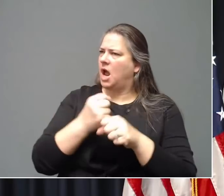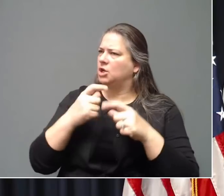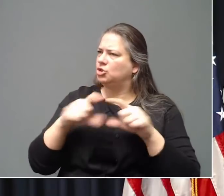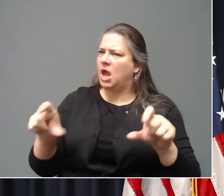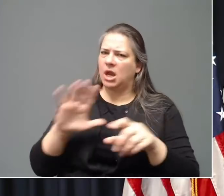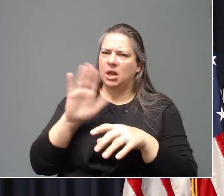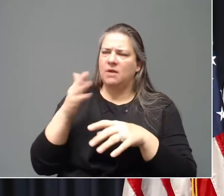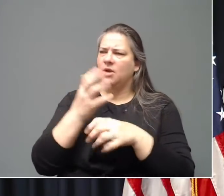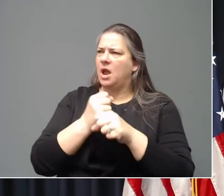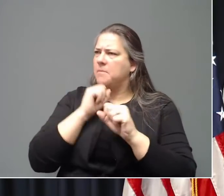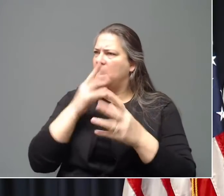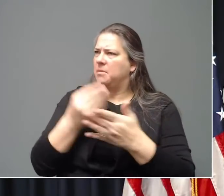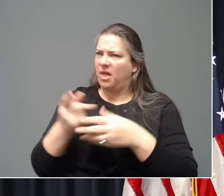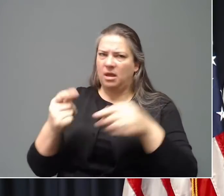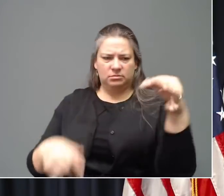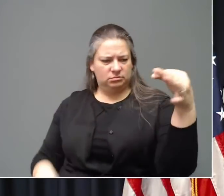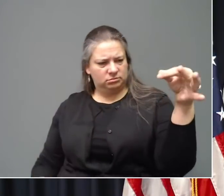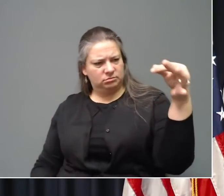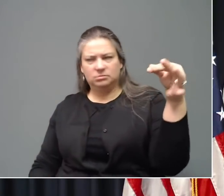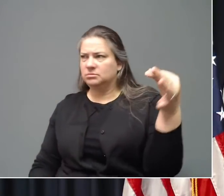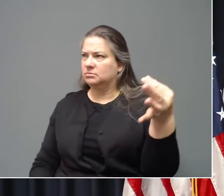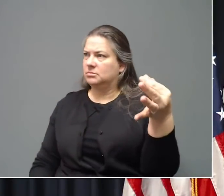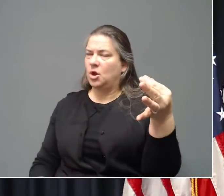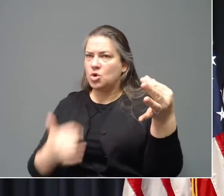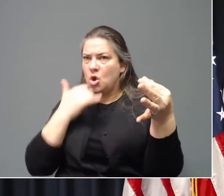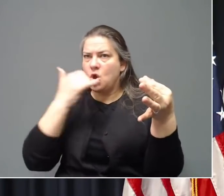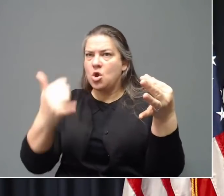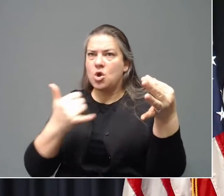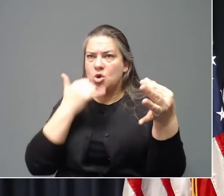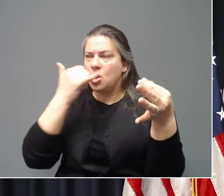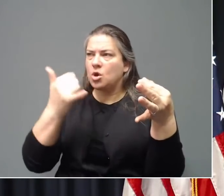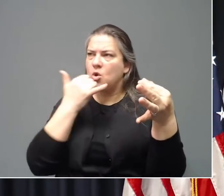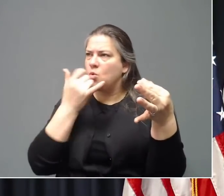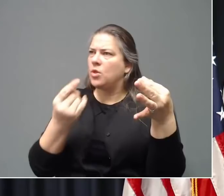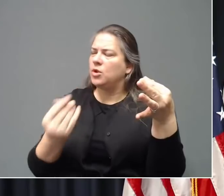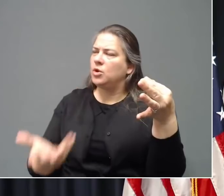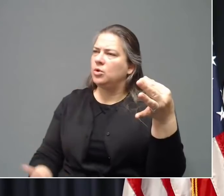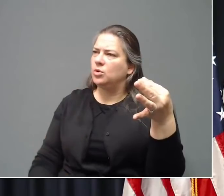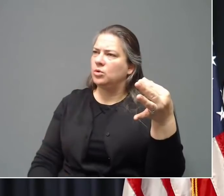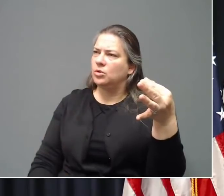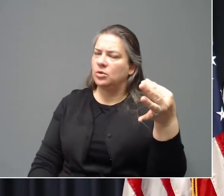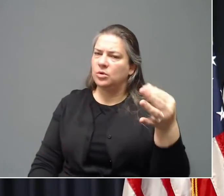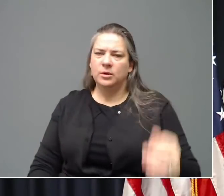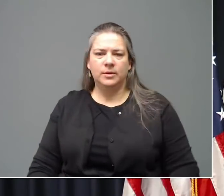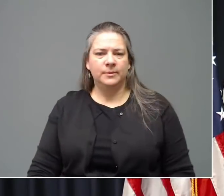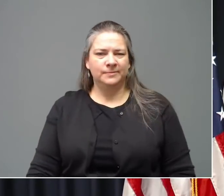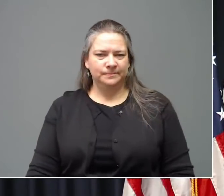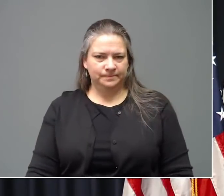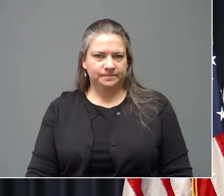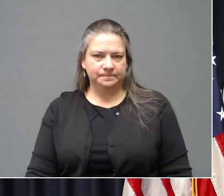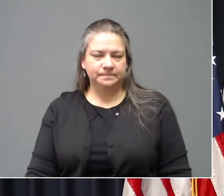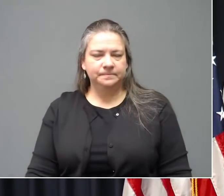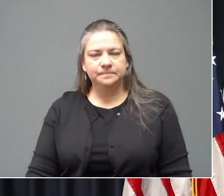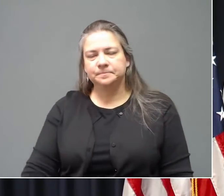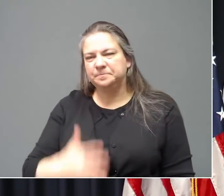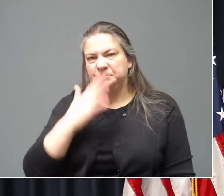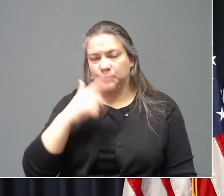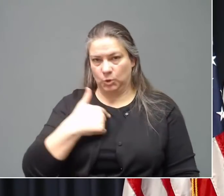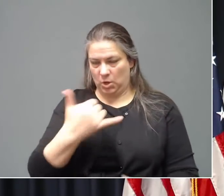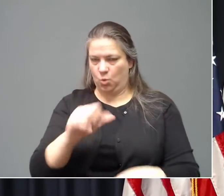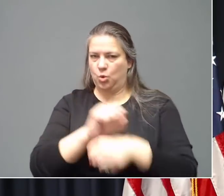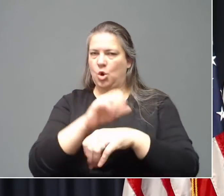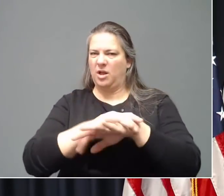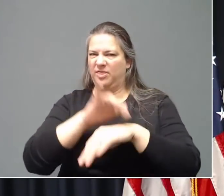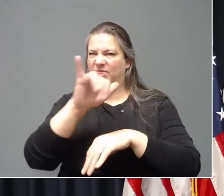know what to do and they can't get a hold of anyone. What should they do? Thank you. Thank you. We're working through those issues